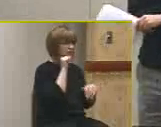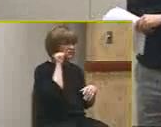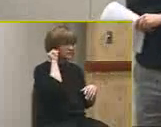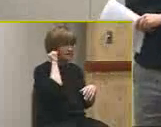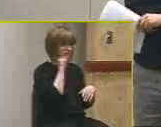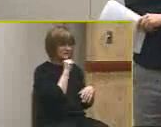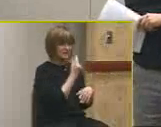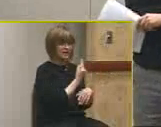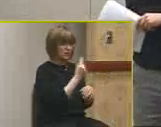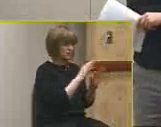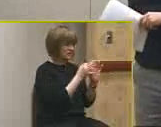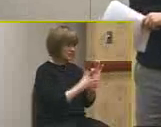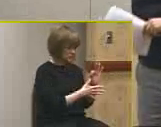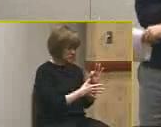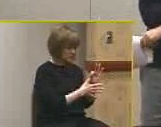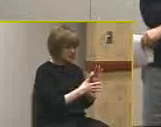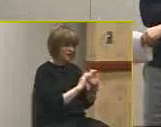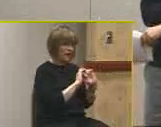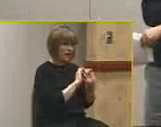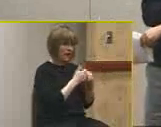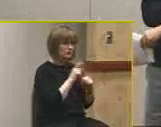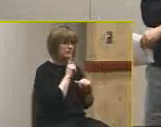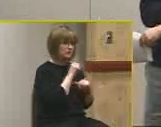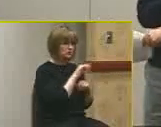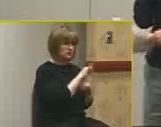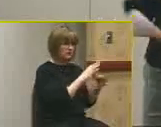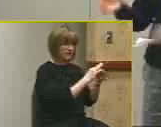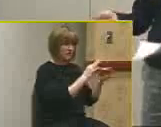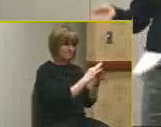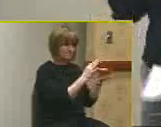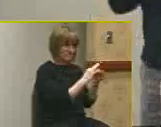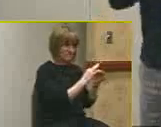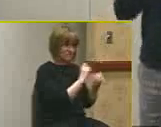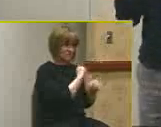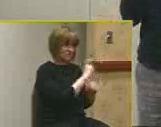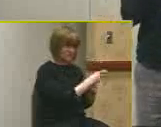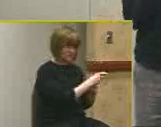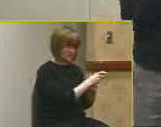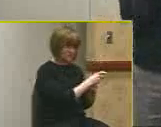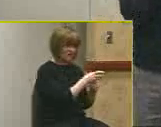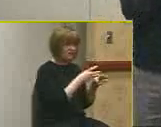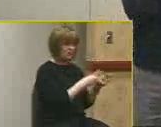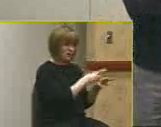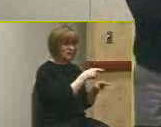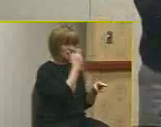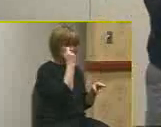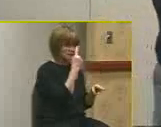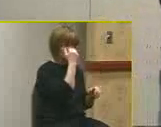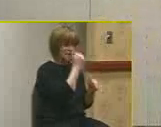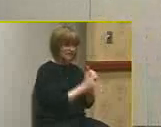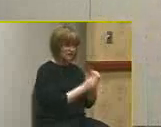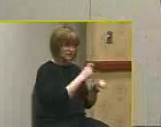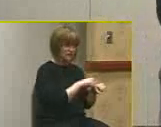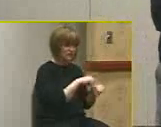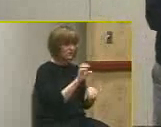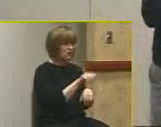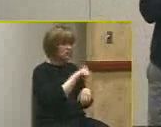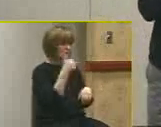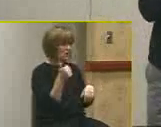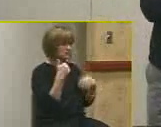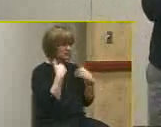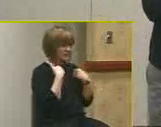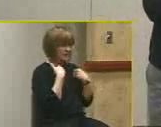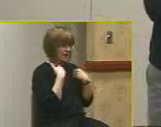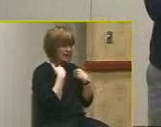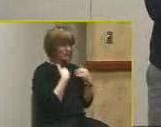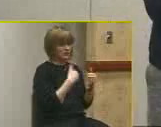the interpreter. So how do we make sure that message can be delivered in a way that he'll understand every time? What else do we have for